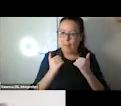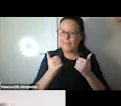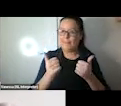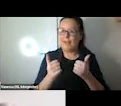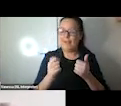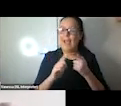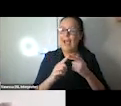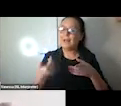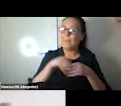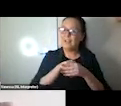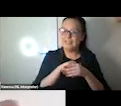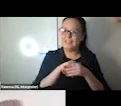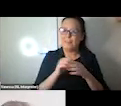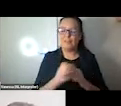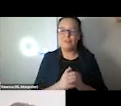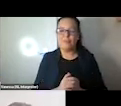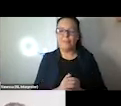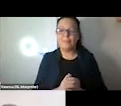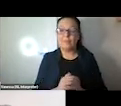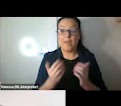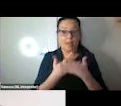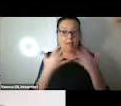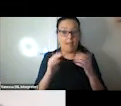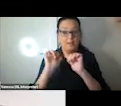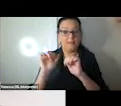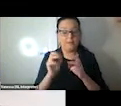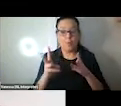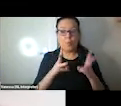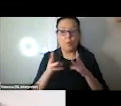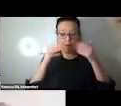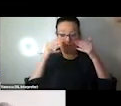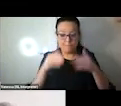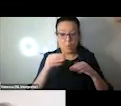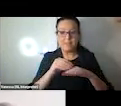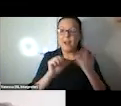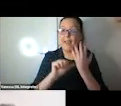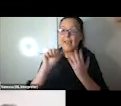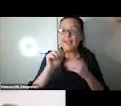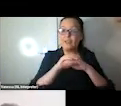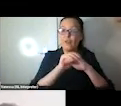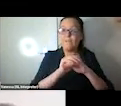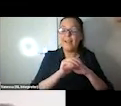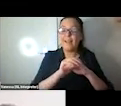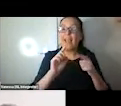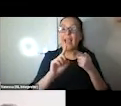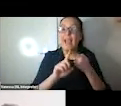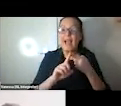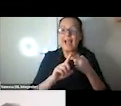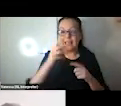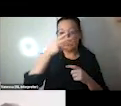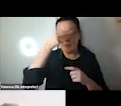Much of this work focuses on age-friendly and dementia-inclusive communities,